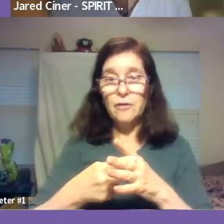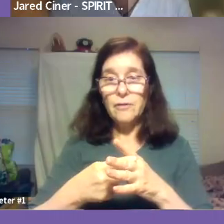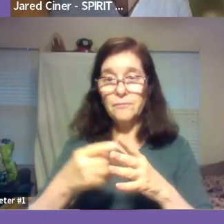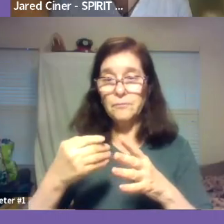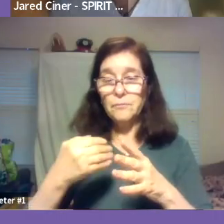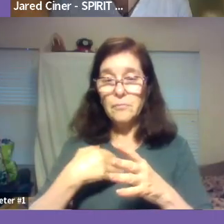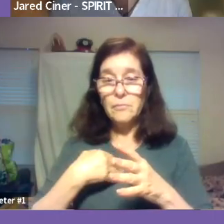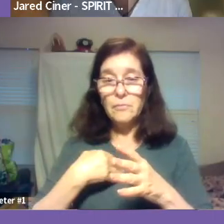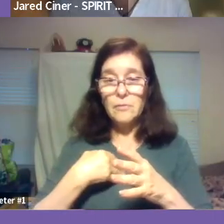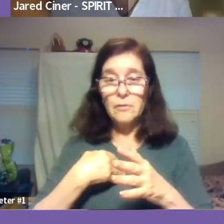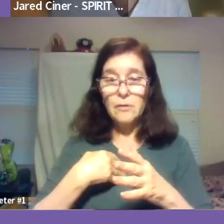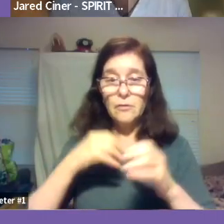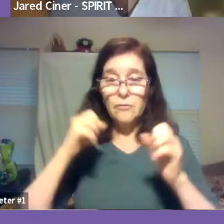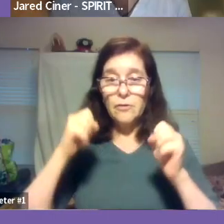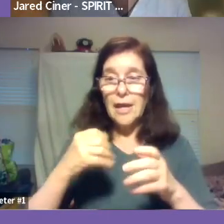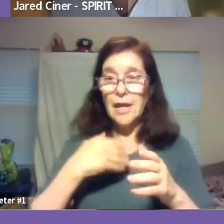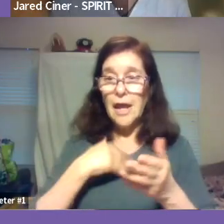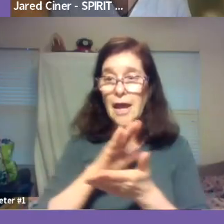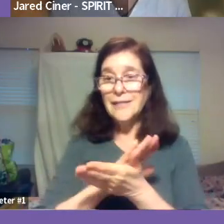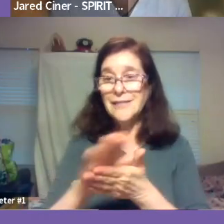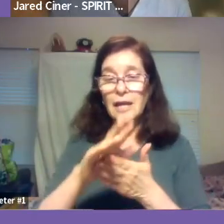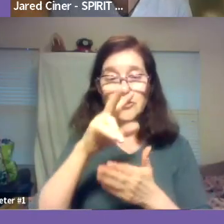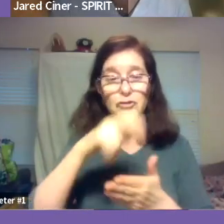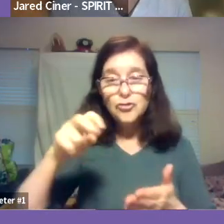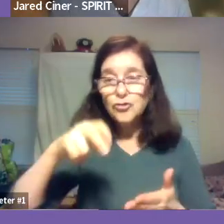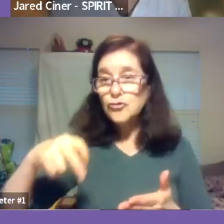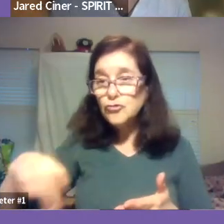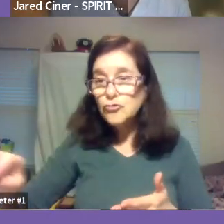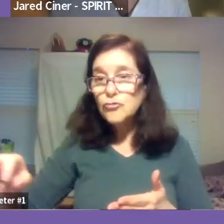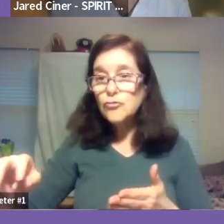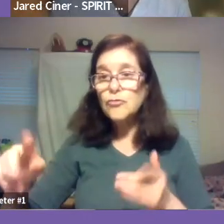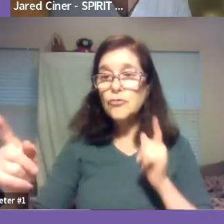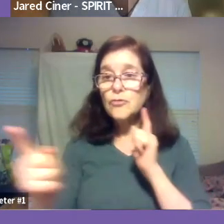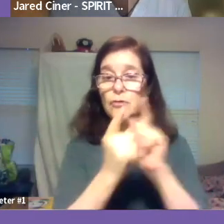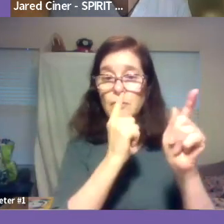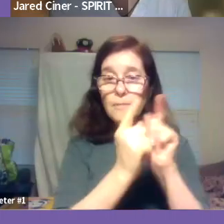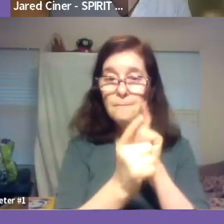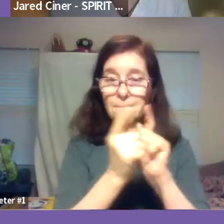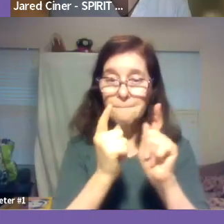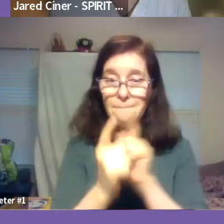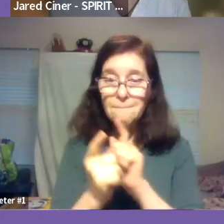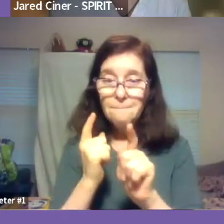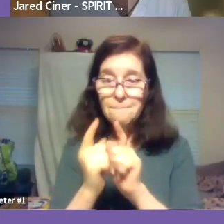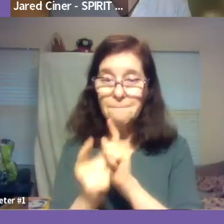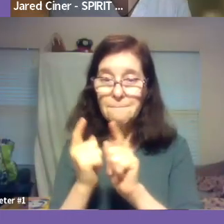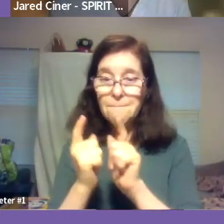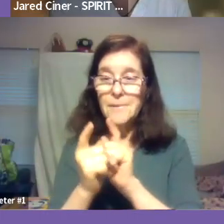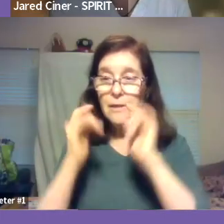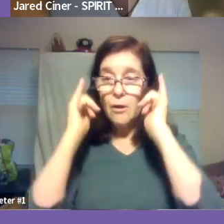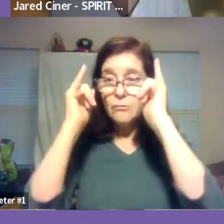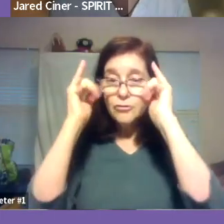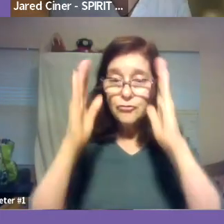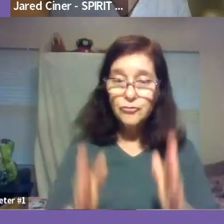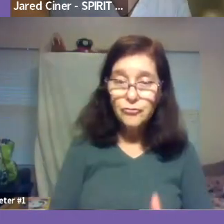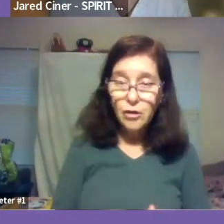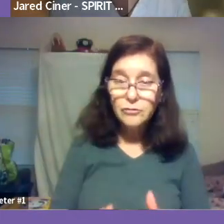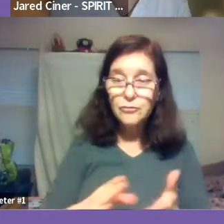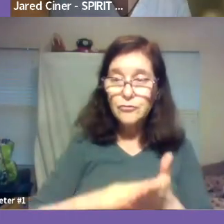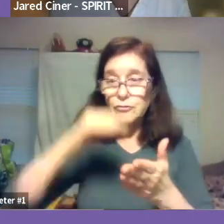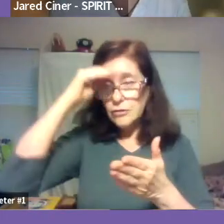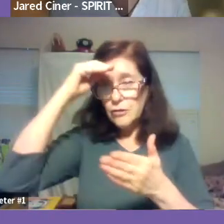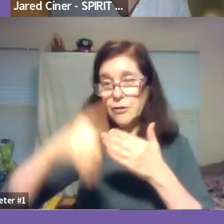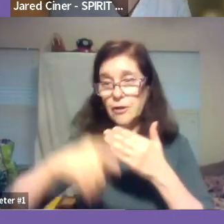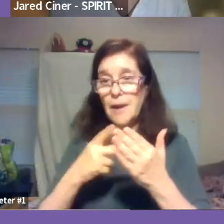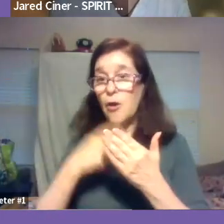you can just get a nice tour of the gym, meet our instructors, learn a little bit about our